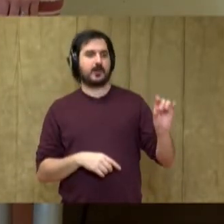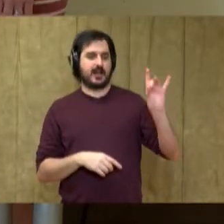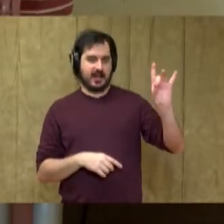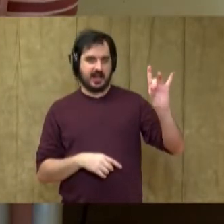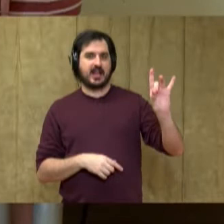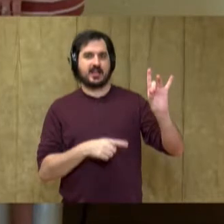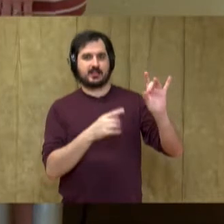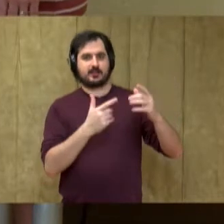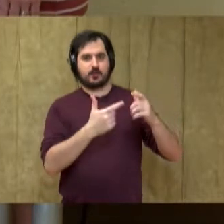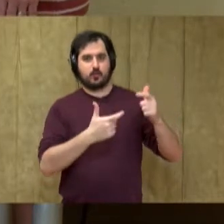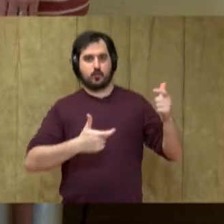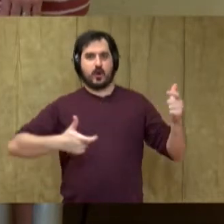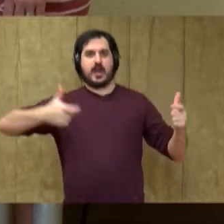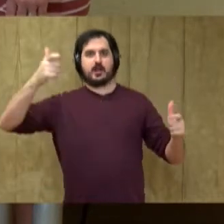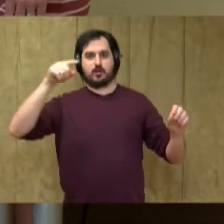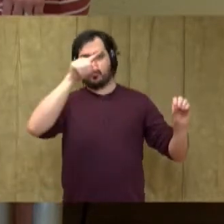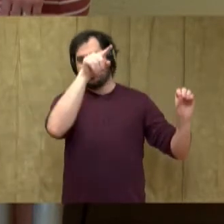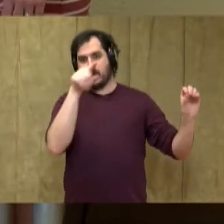53/100ths.